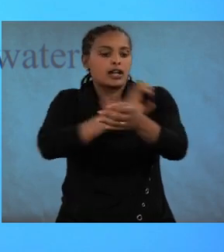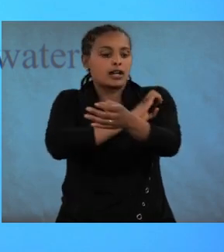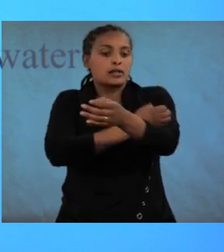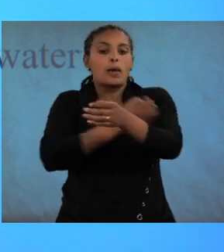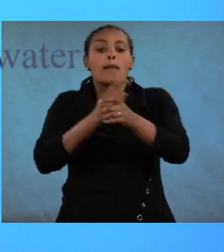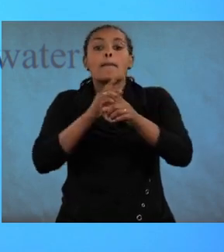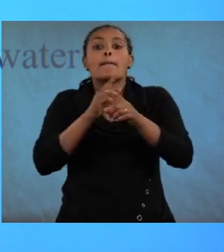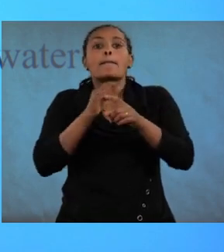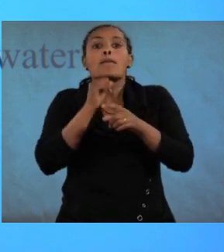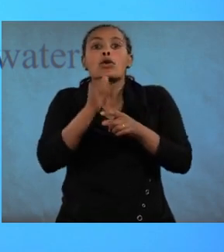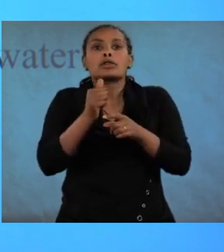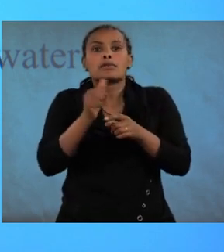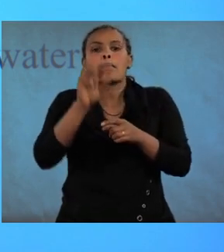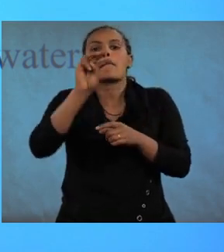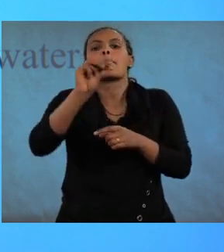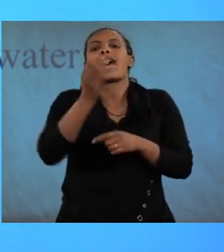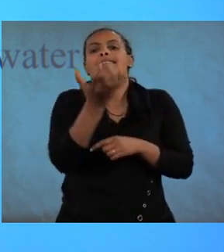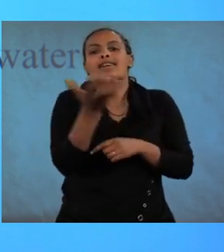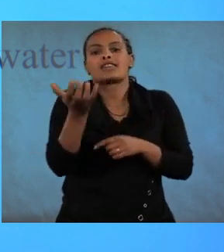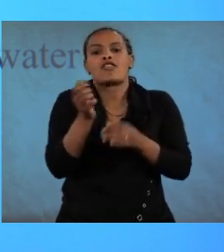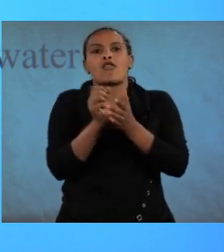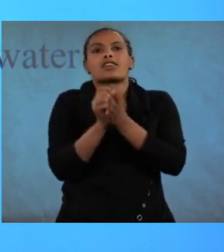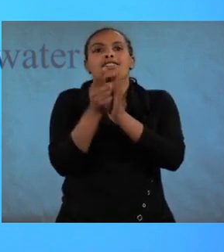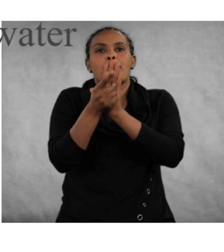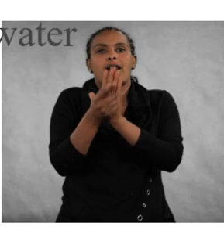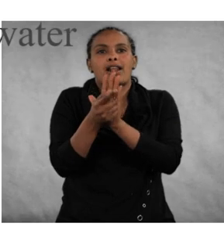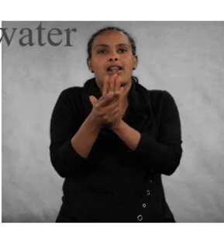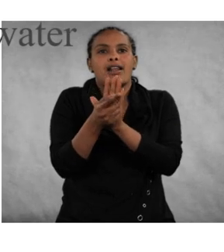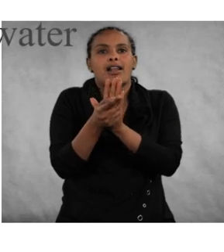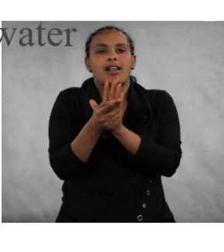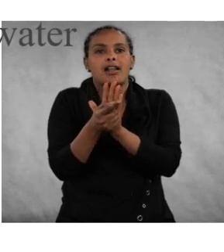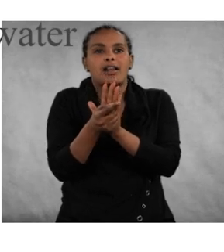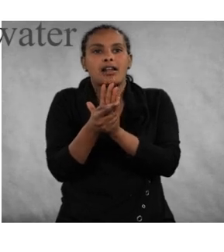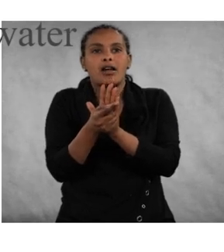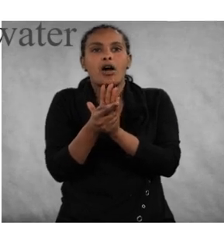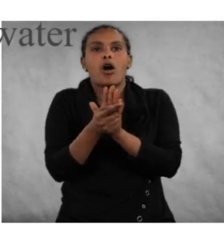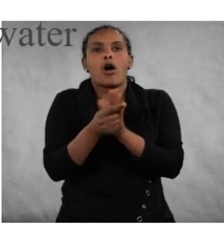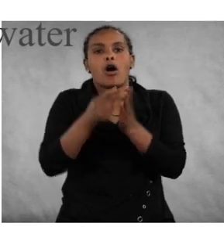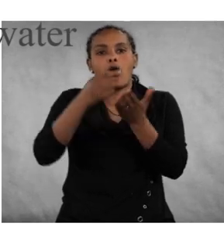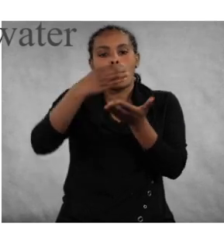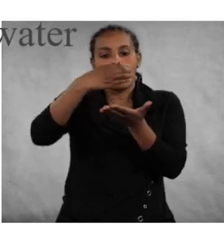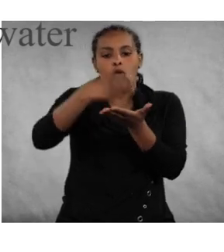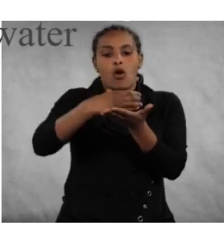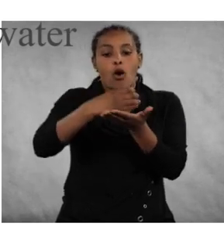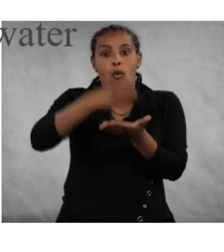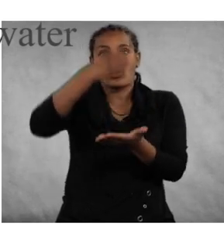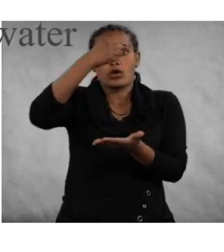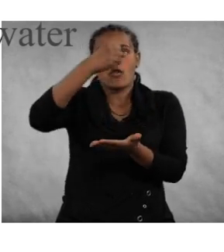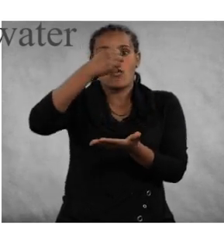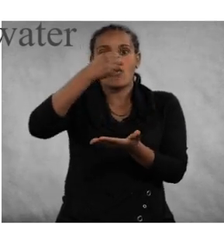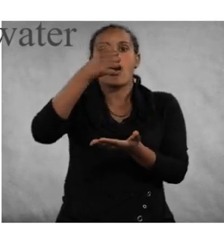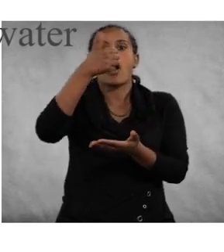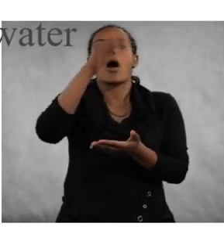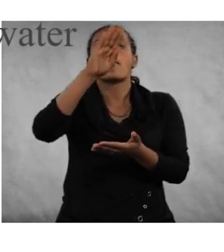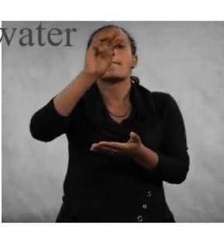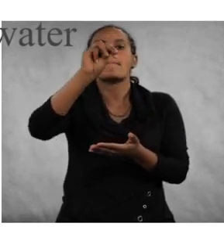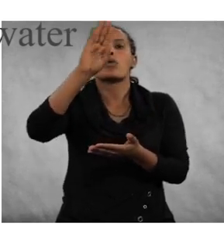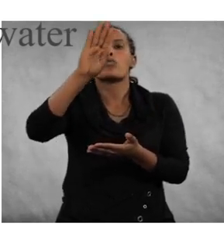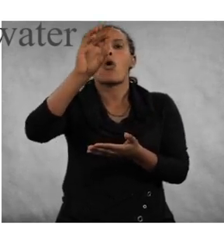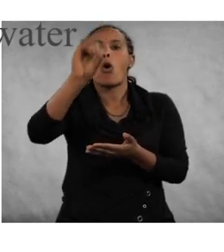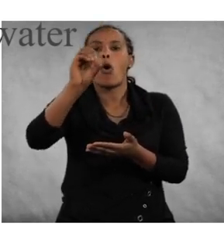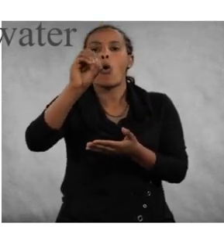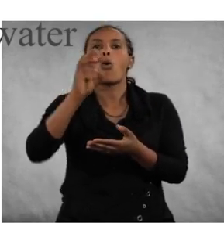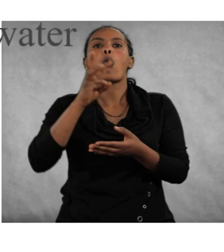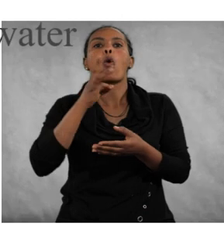but not matter. For example, a bottle of amber water. No